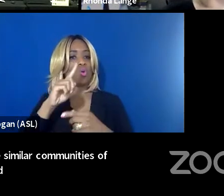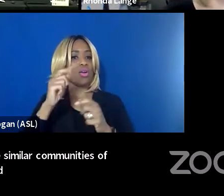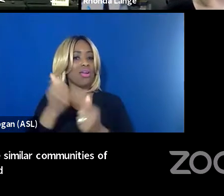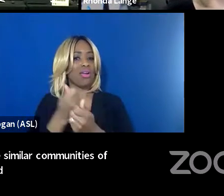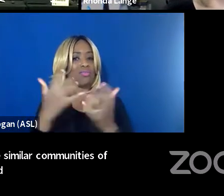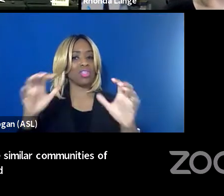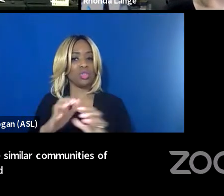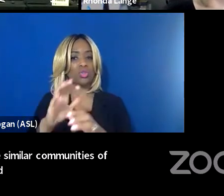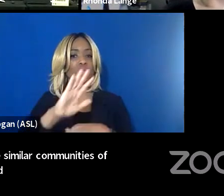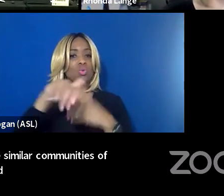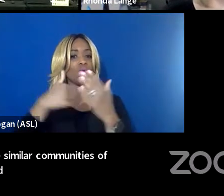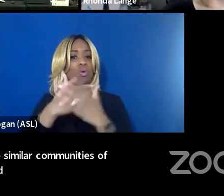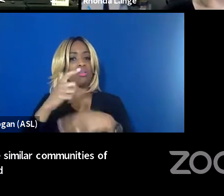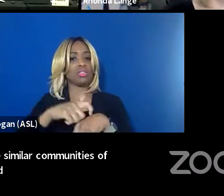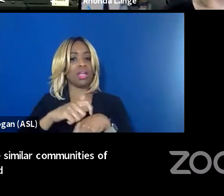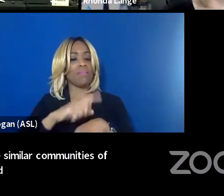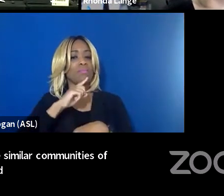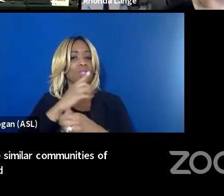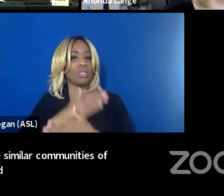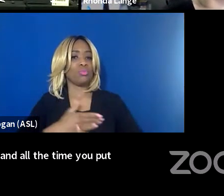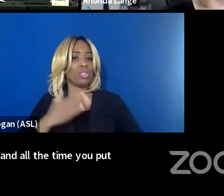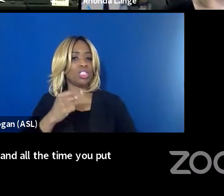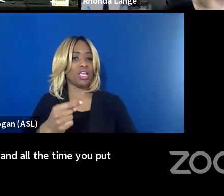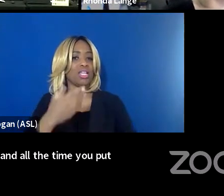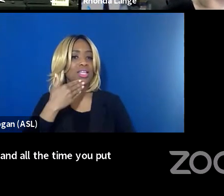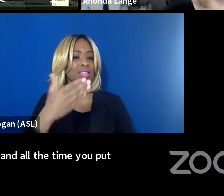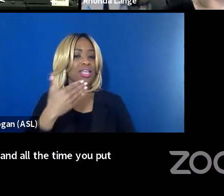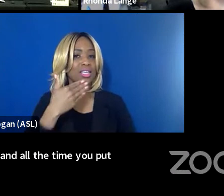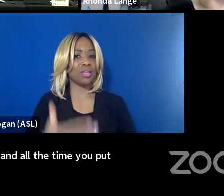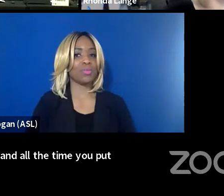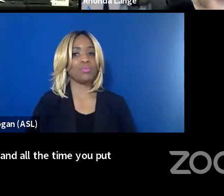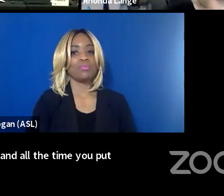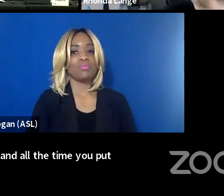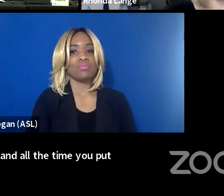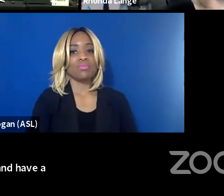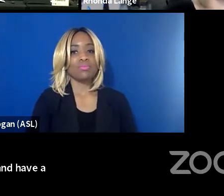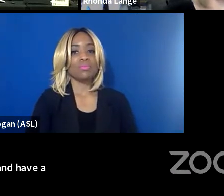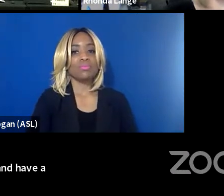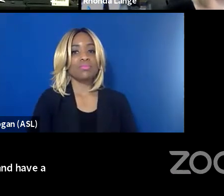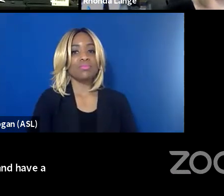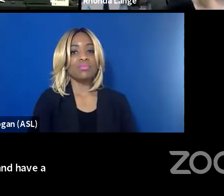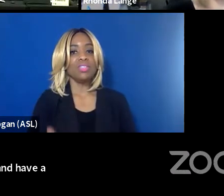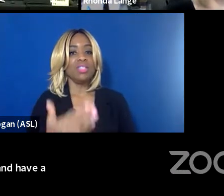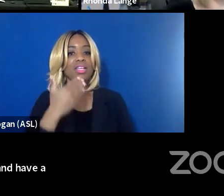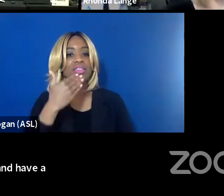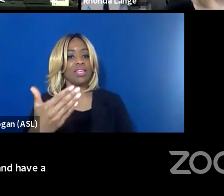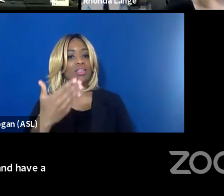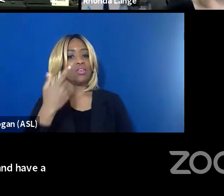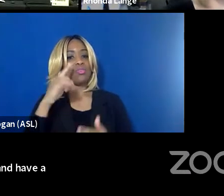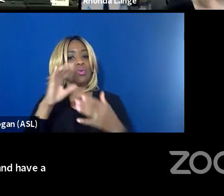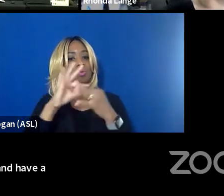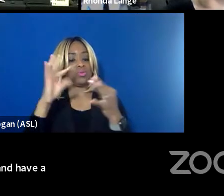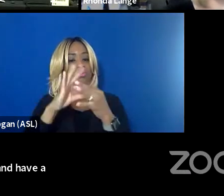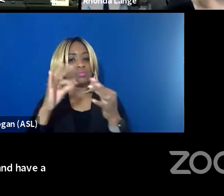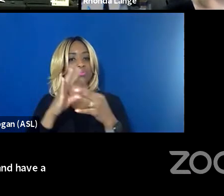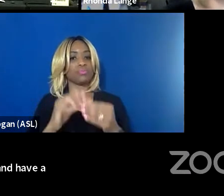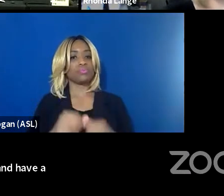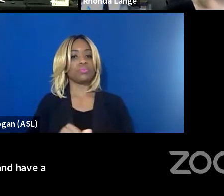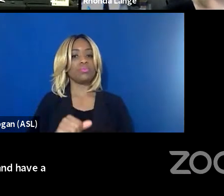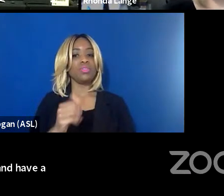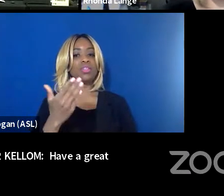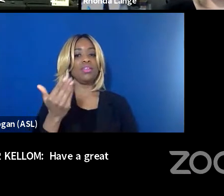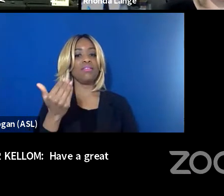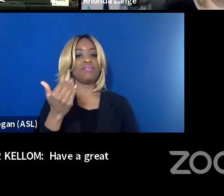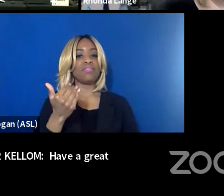into it. I really appreciate it, and have a great rest of your day. Wes, you have a great rest of your day, and we appreciate you taking the time to speak with the commission.